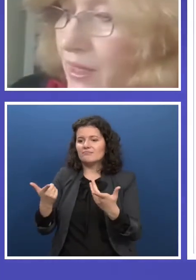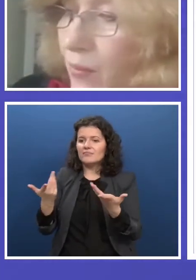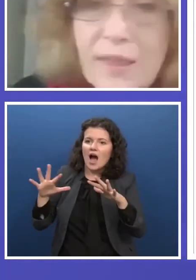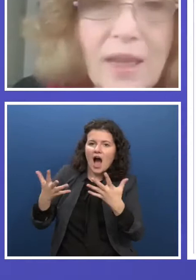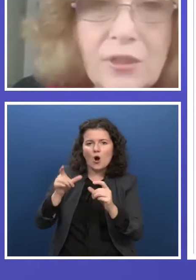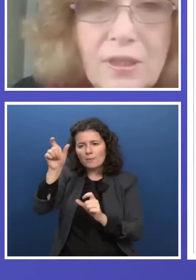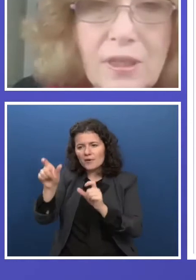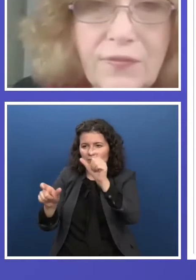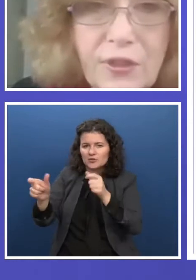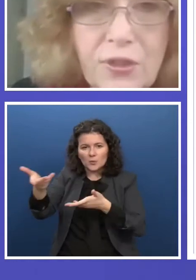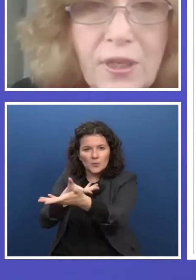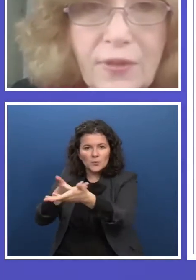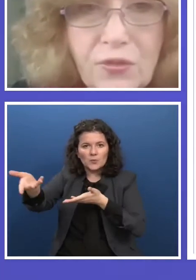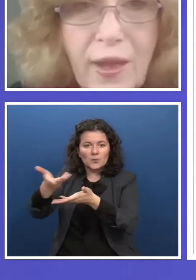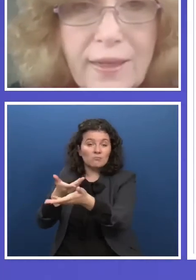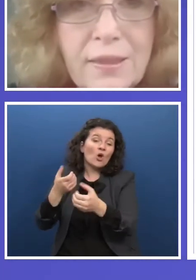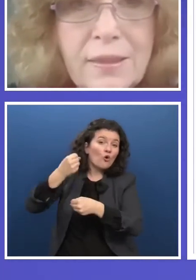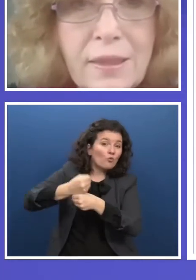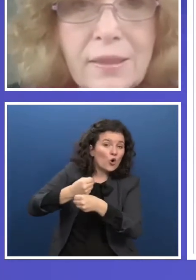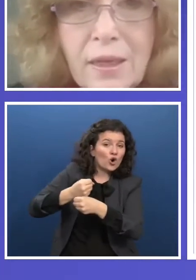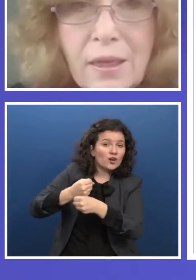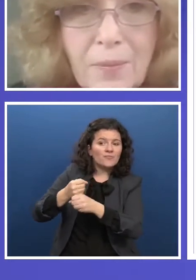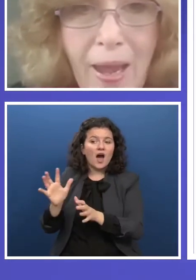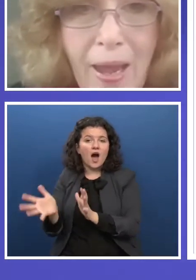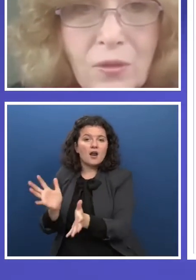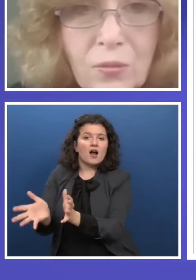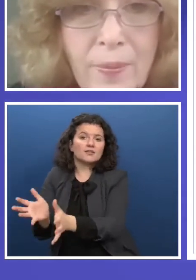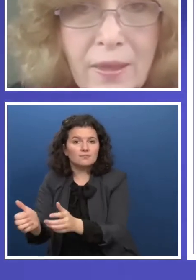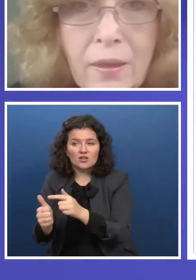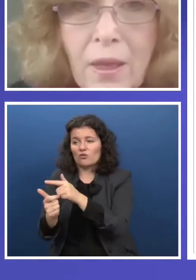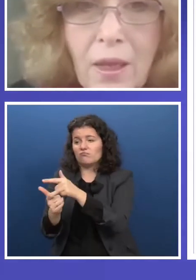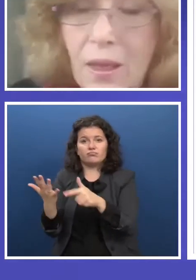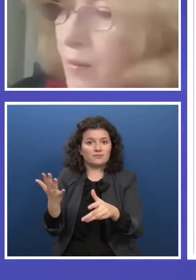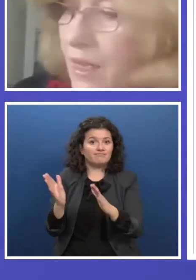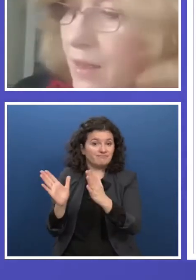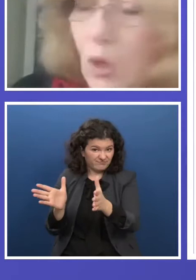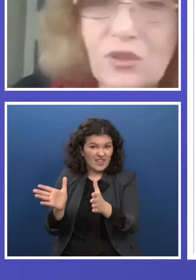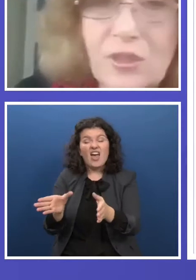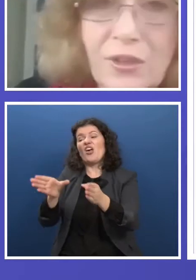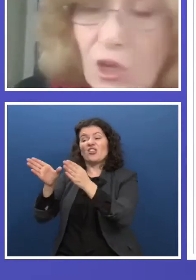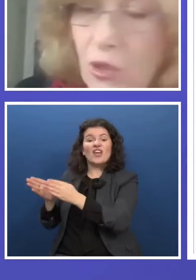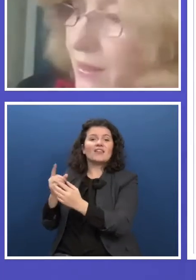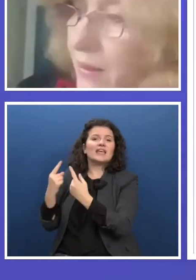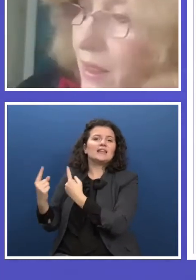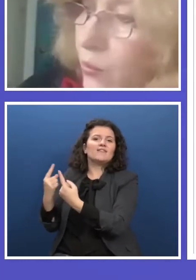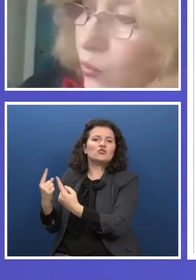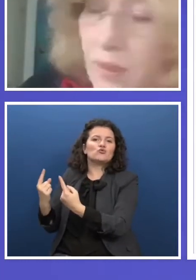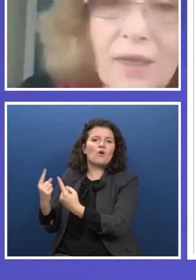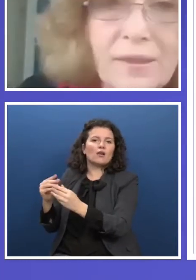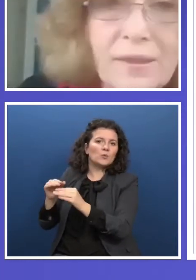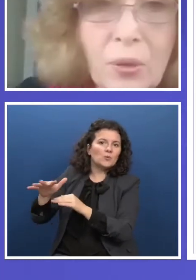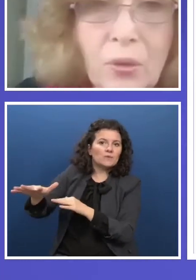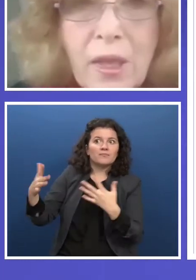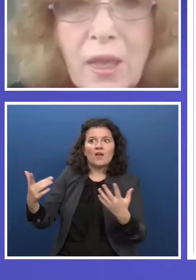and we come right down to the individual factors that impact on women. Imposter syndrome is